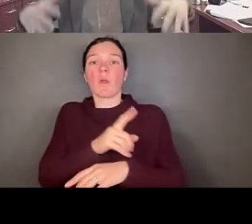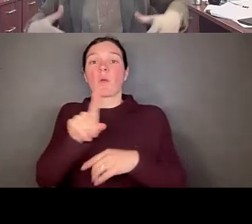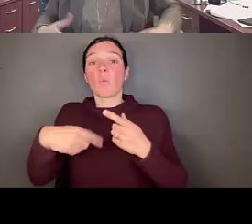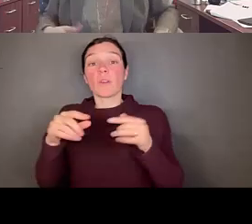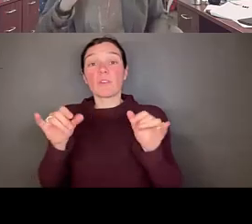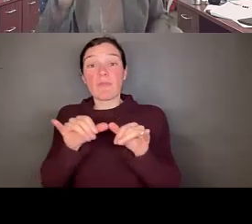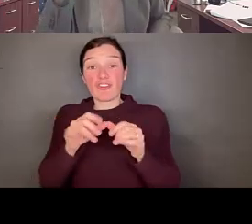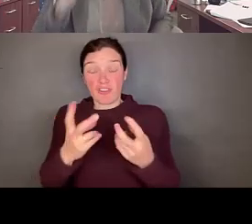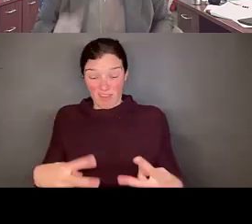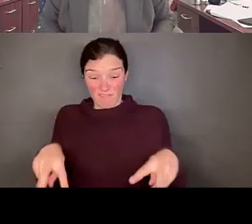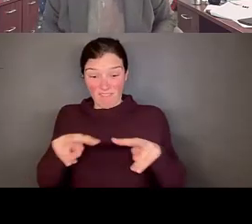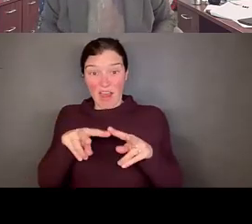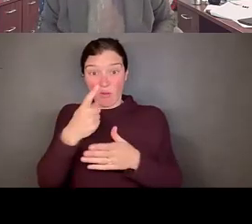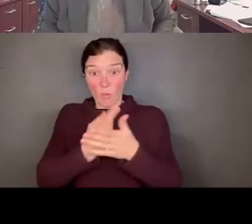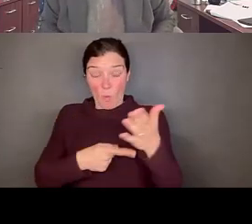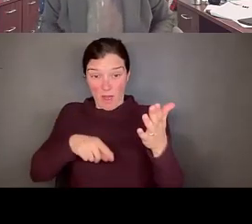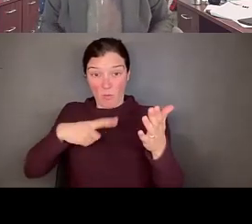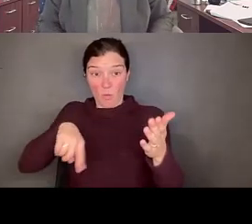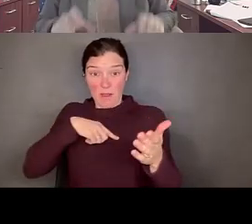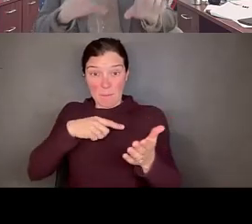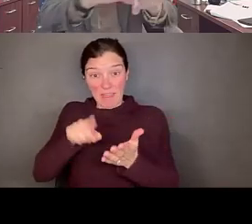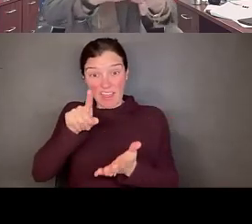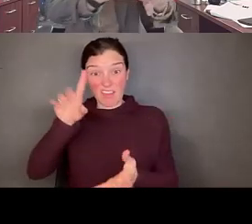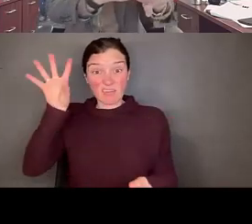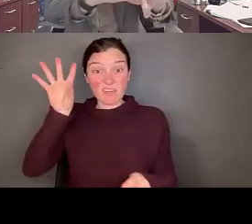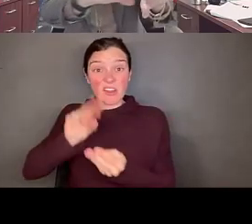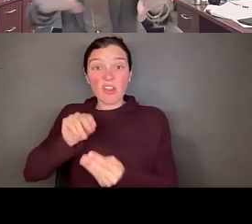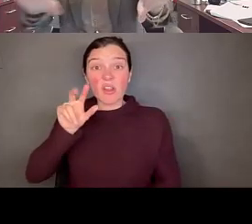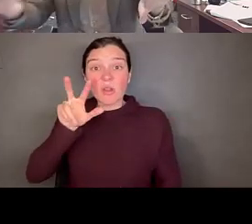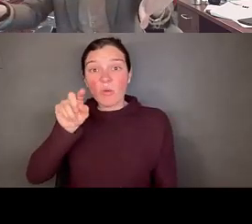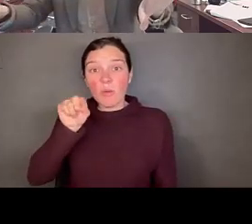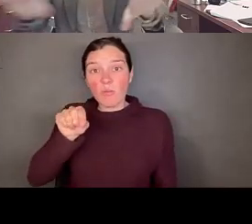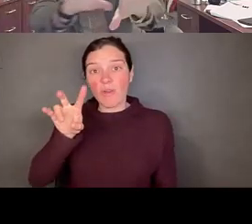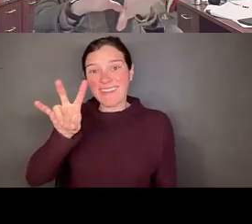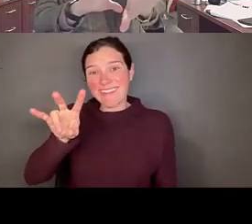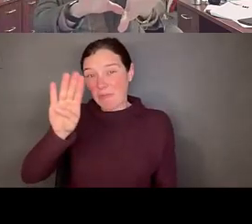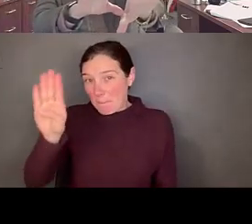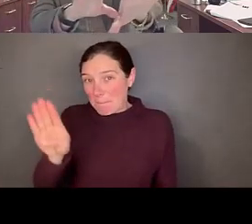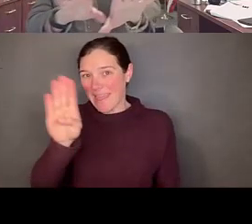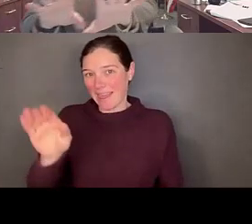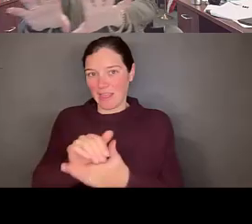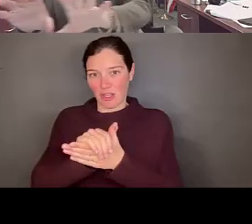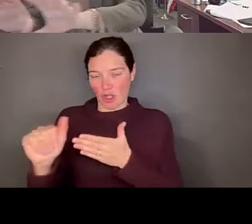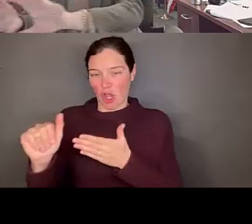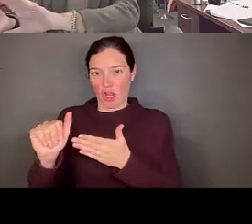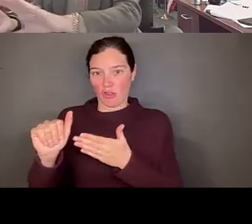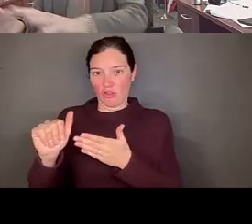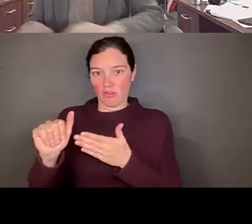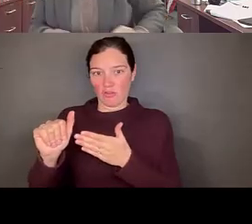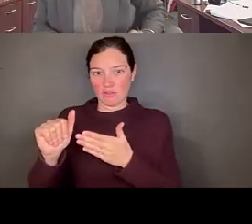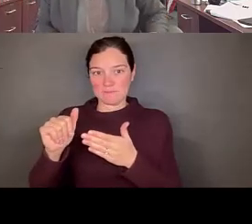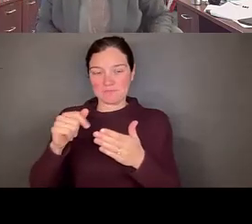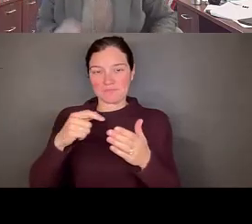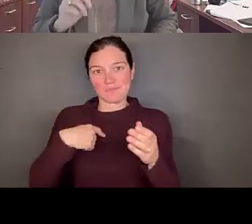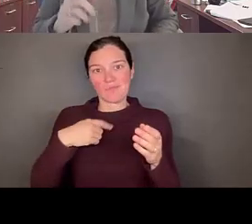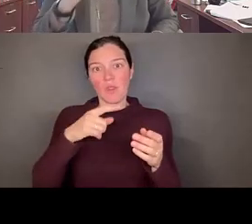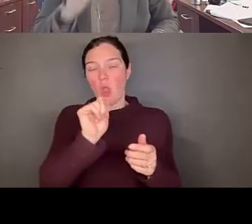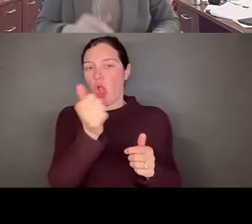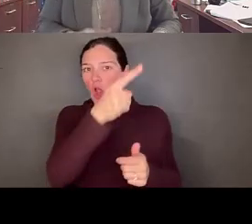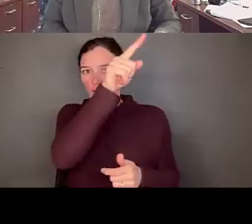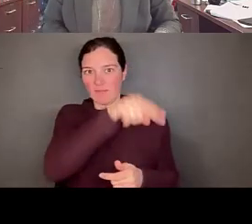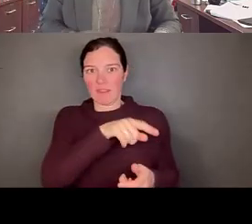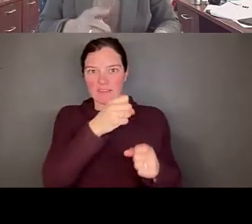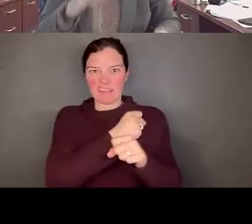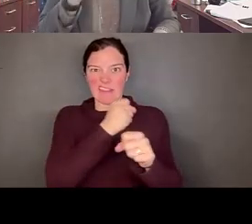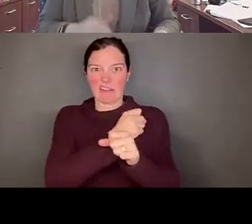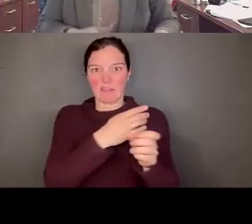price and what we're all paying, $3.7 billion. As we've moved all these metrics are moving what I'll call the right direction. I want to